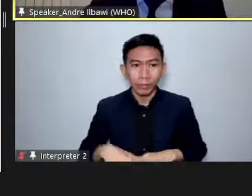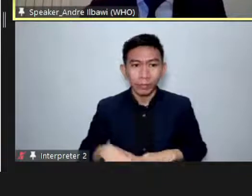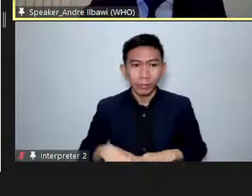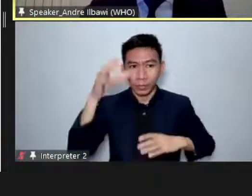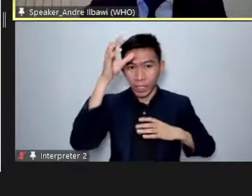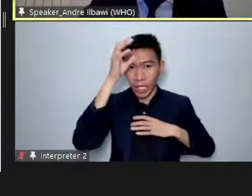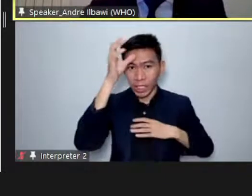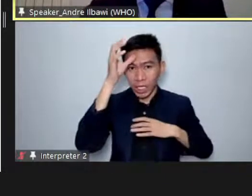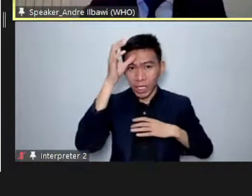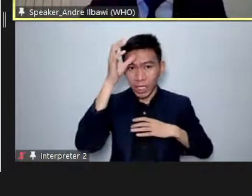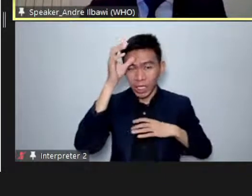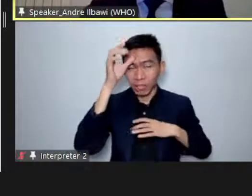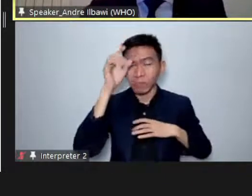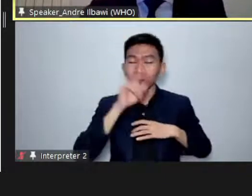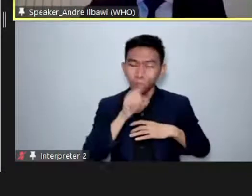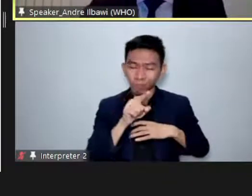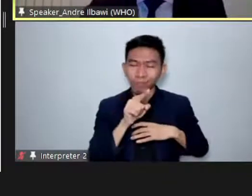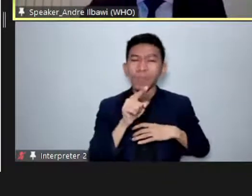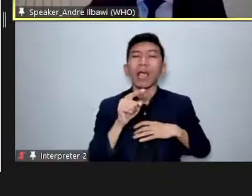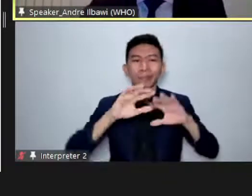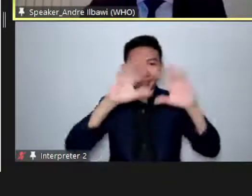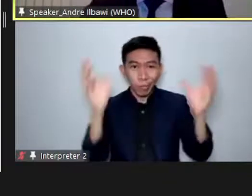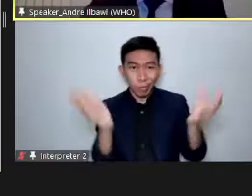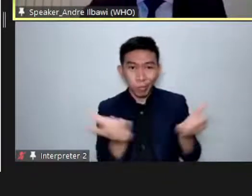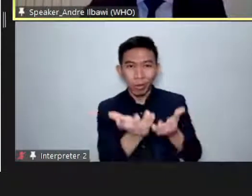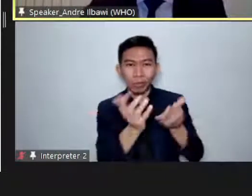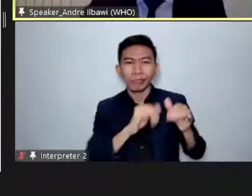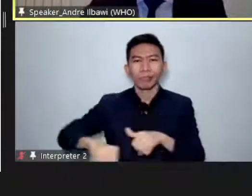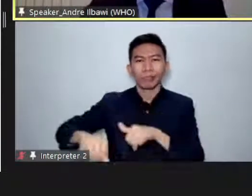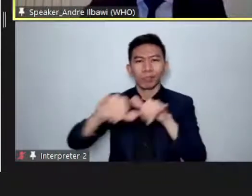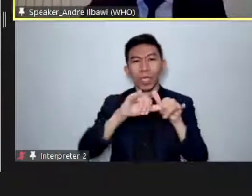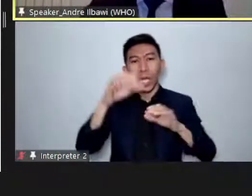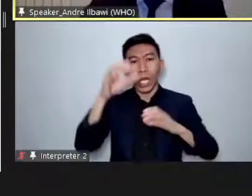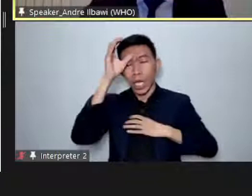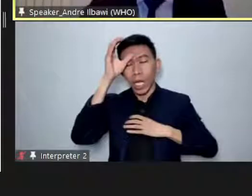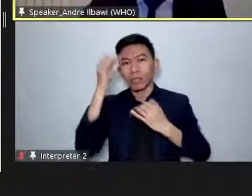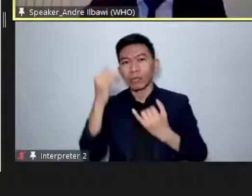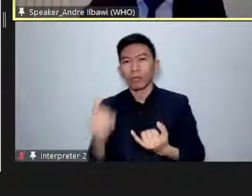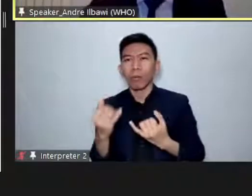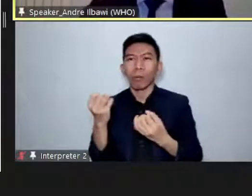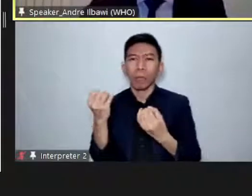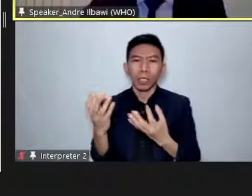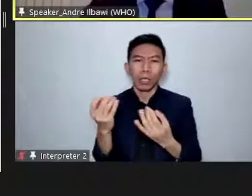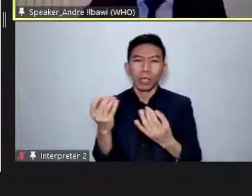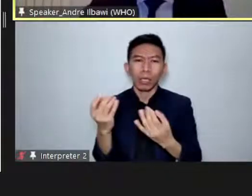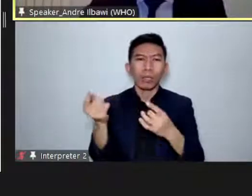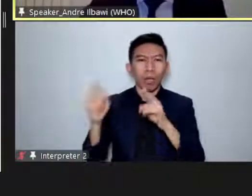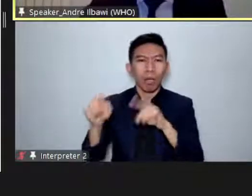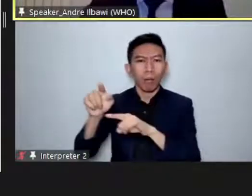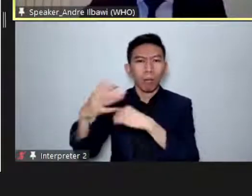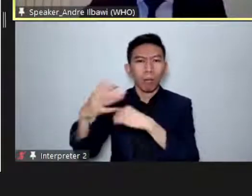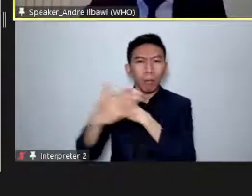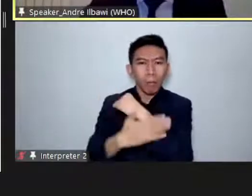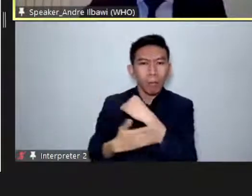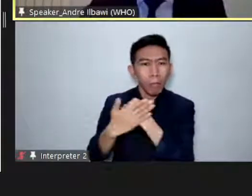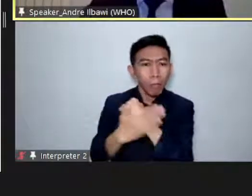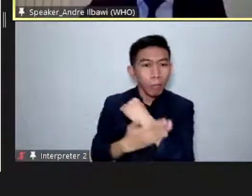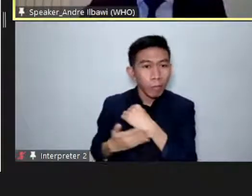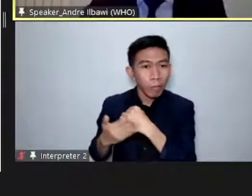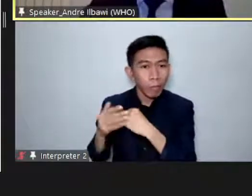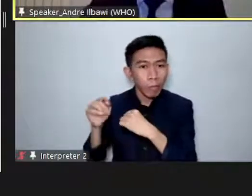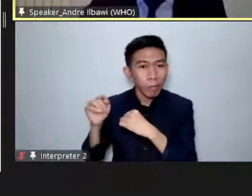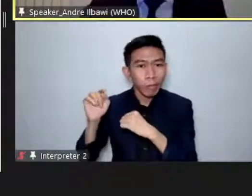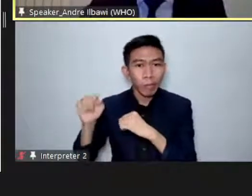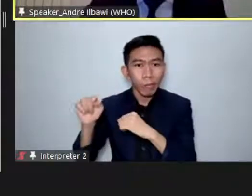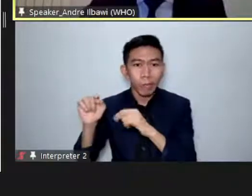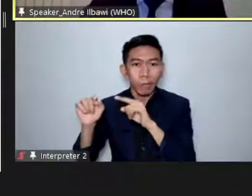global phenomenon. We see that cancer cases are more common often in high-income countries, but we expect this to continue to